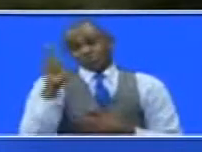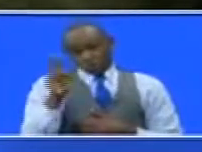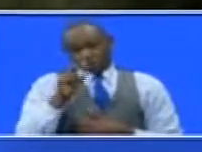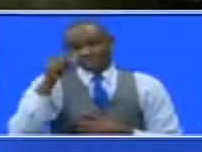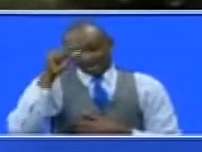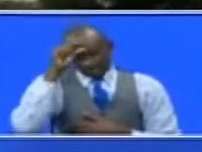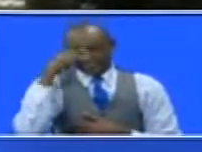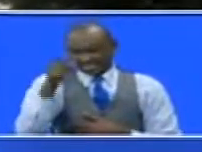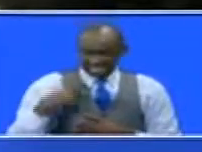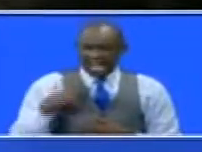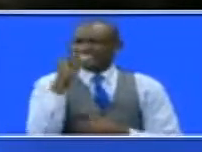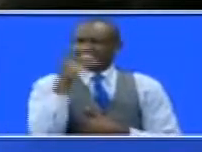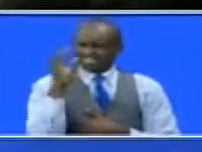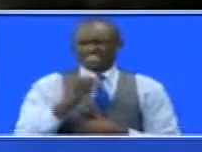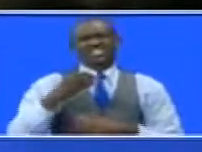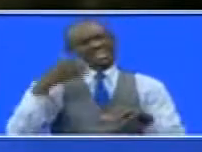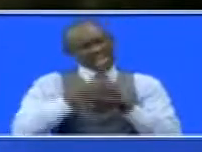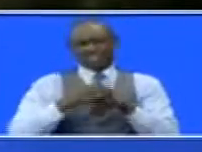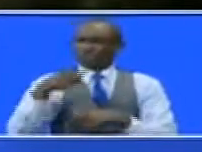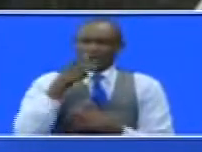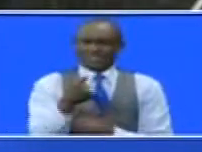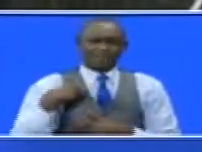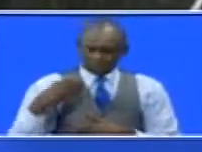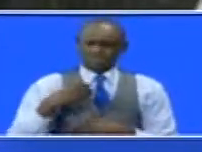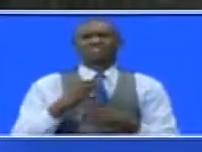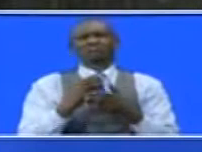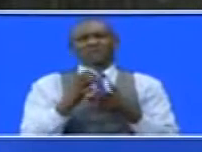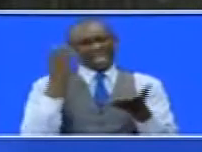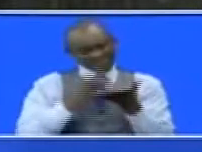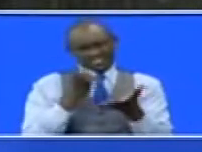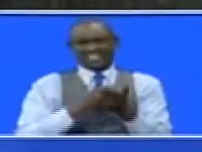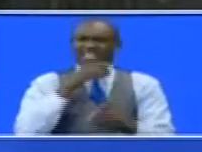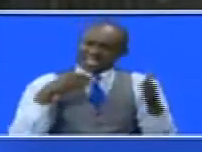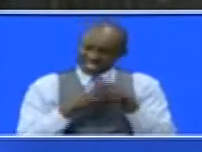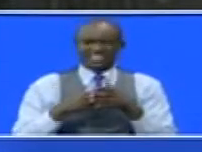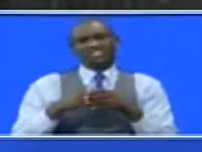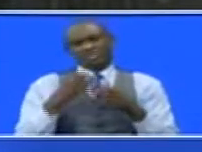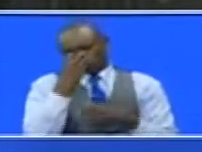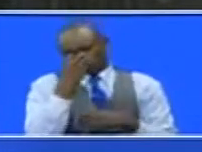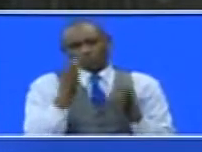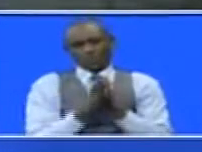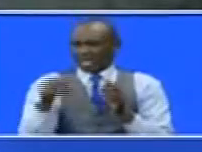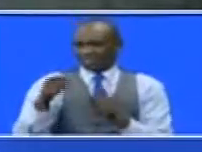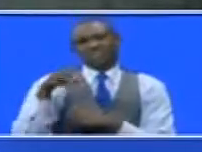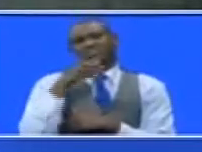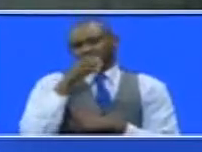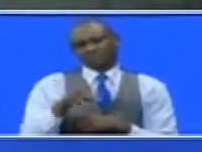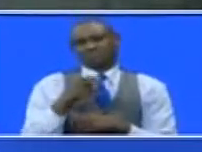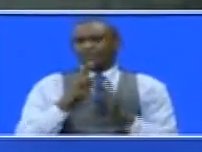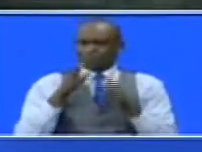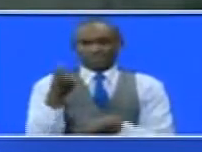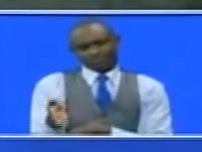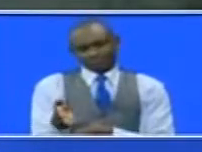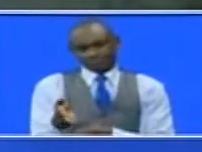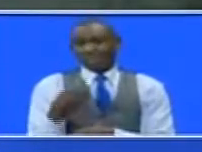by the ICC court ruling to allow admission of recanted evidence to be used against the deputy president and Joshua Sang. Kenyan delegation